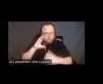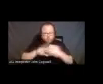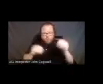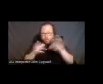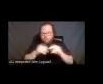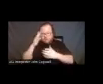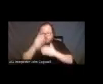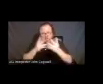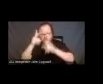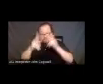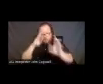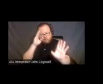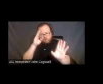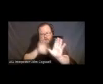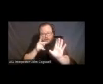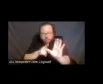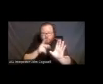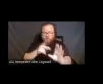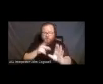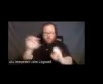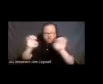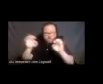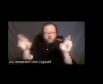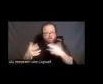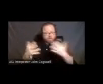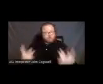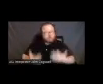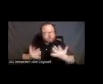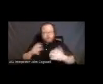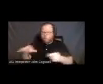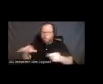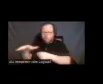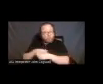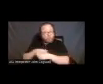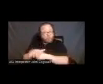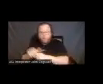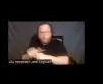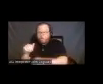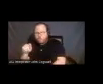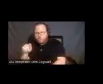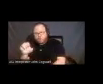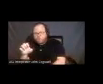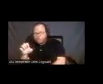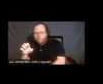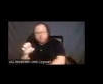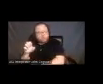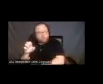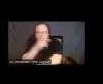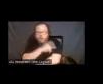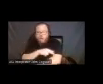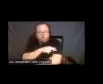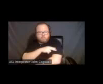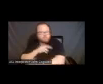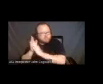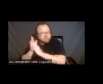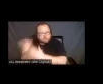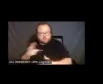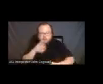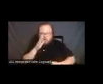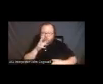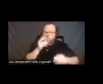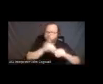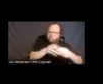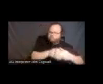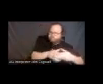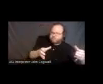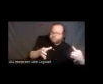in psychiatric emergency rooms because there's no local county acute hospital bed. This would build out those kind of